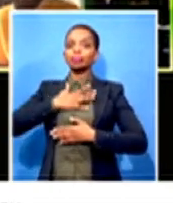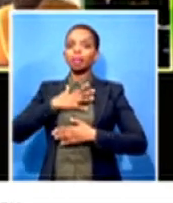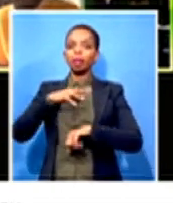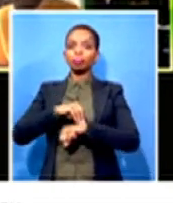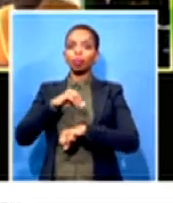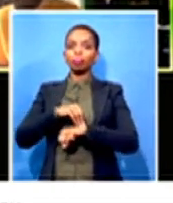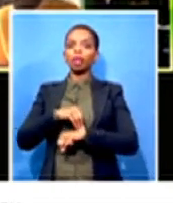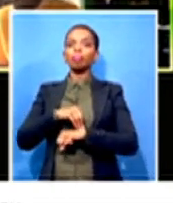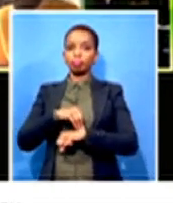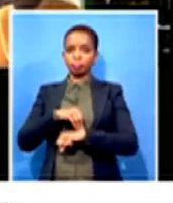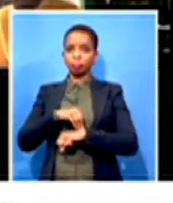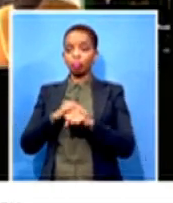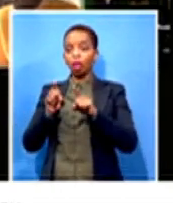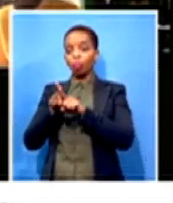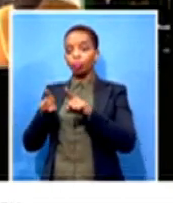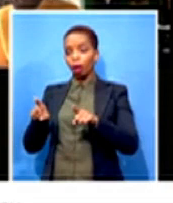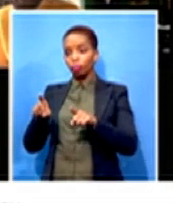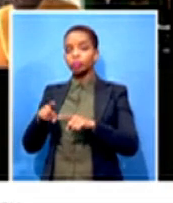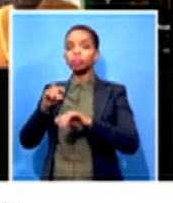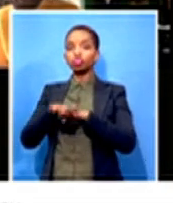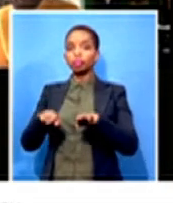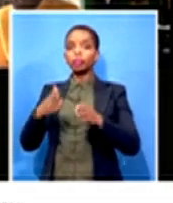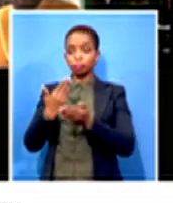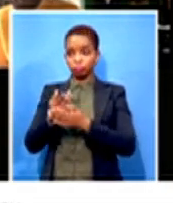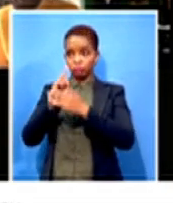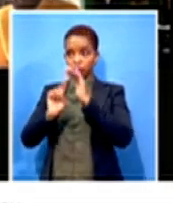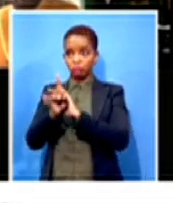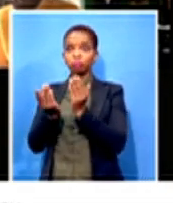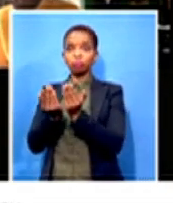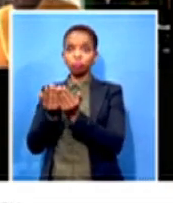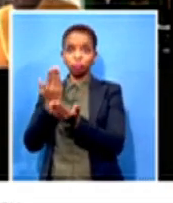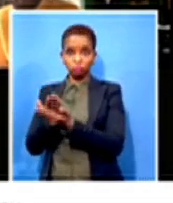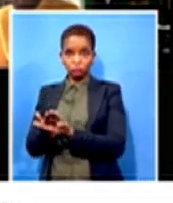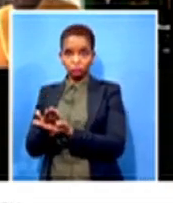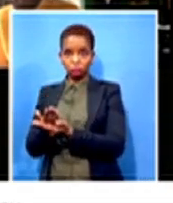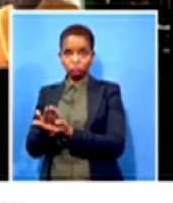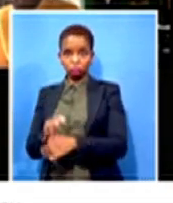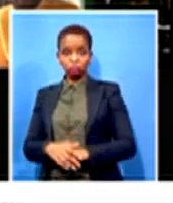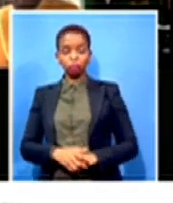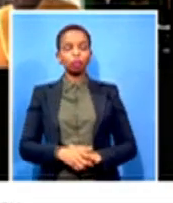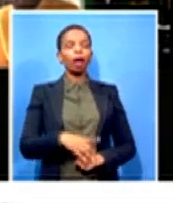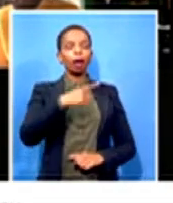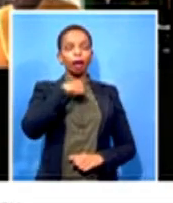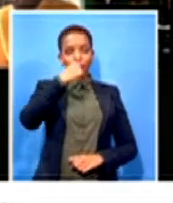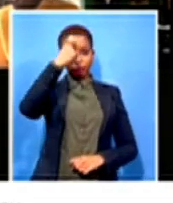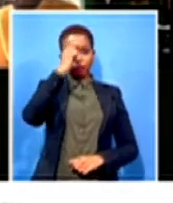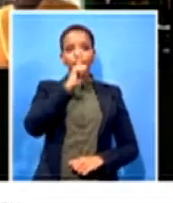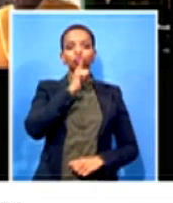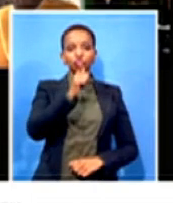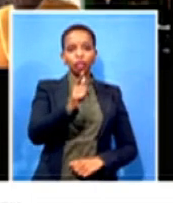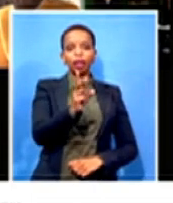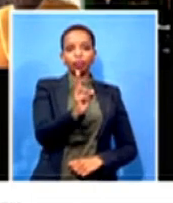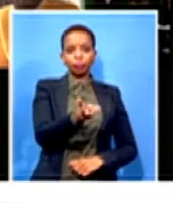school? I think I'm going to stress again, because of the interest of time. There's been now a lot of data